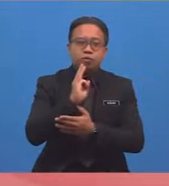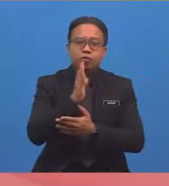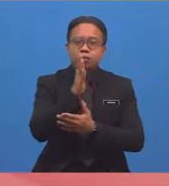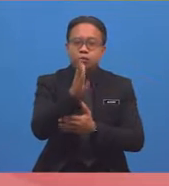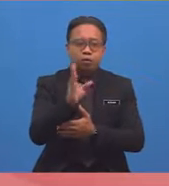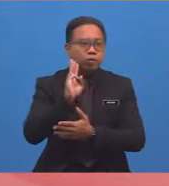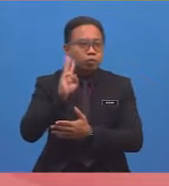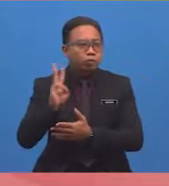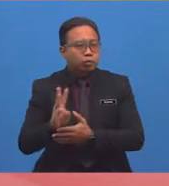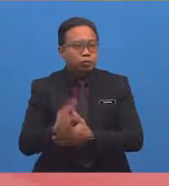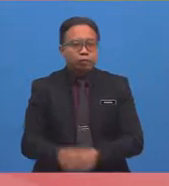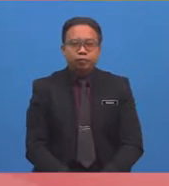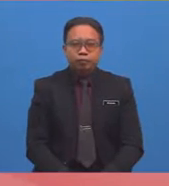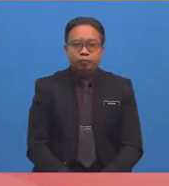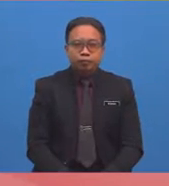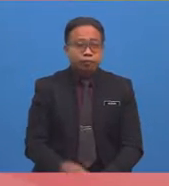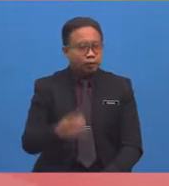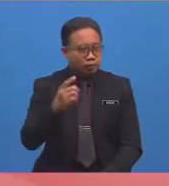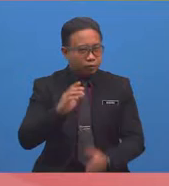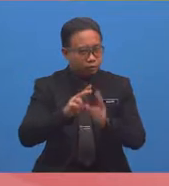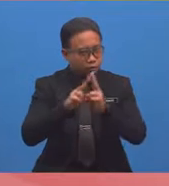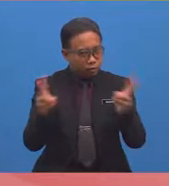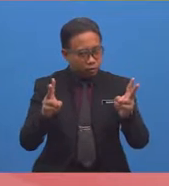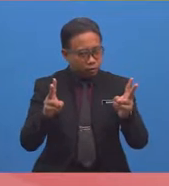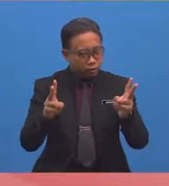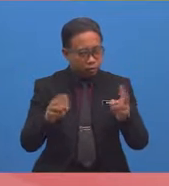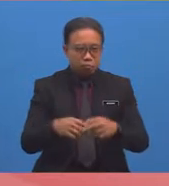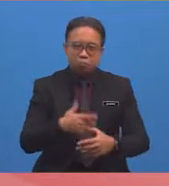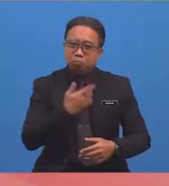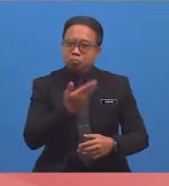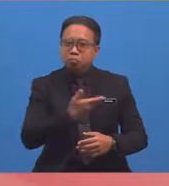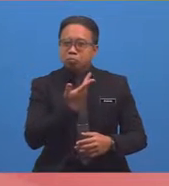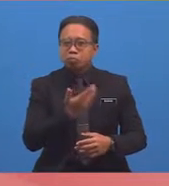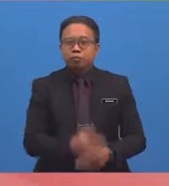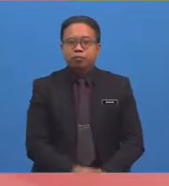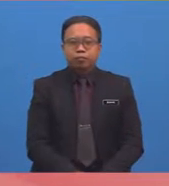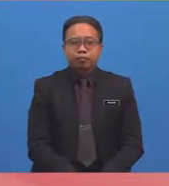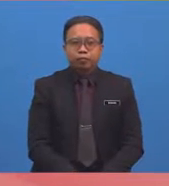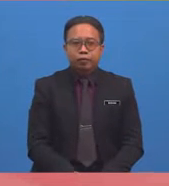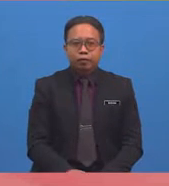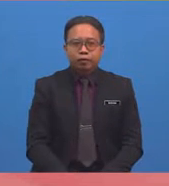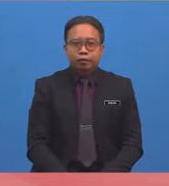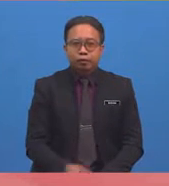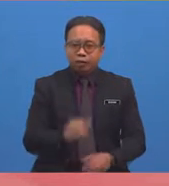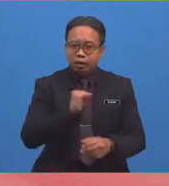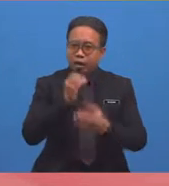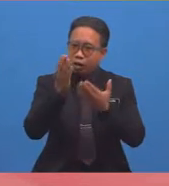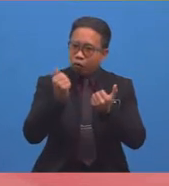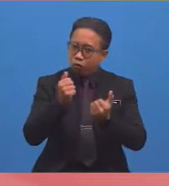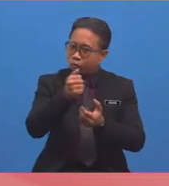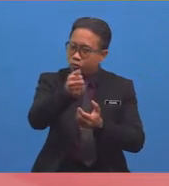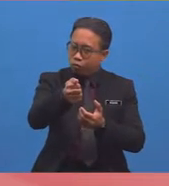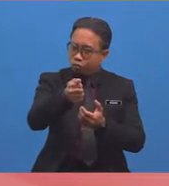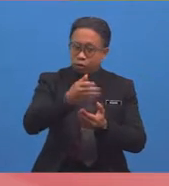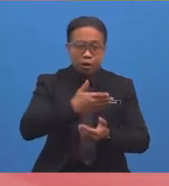ready. You seem really, really excited today, Gram Whiz. So, as much as she is excited, I'm hoping that everyone